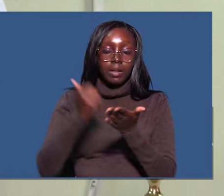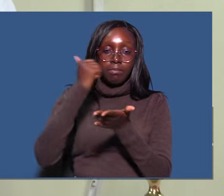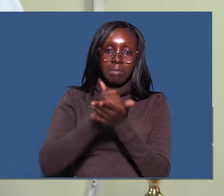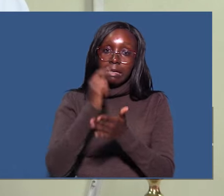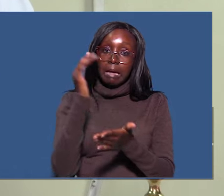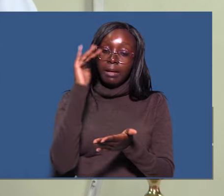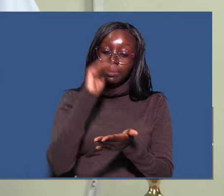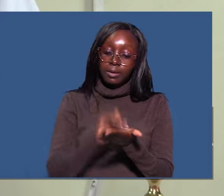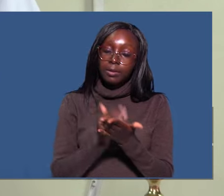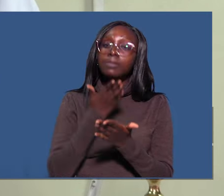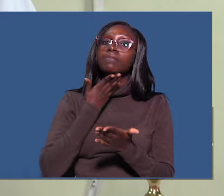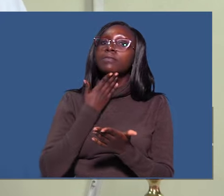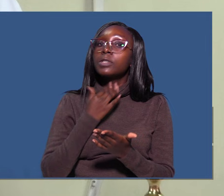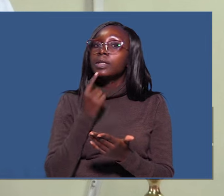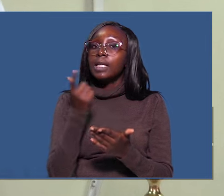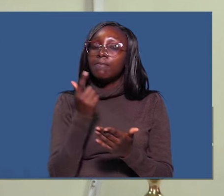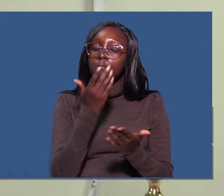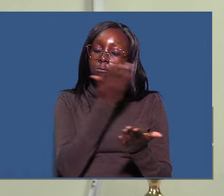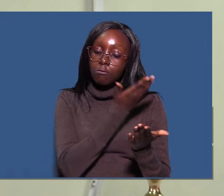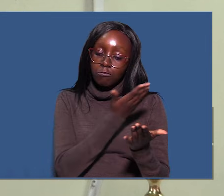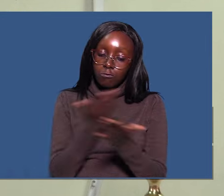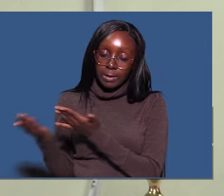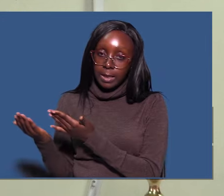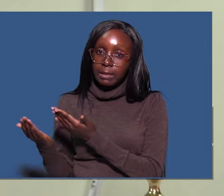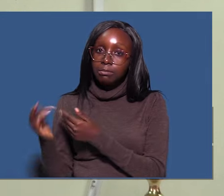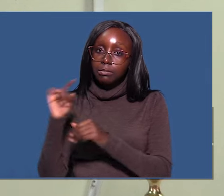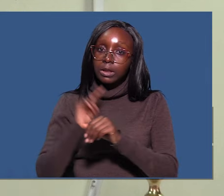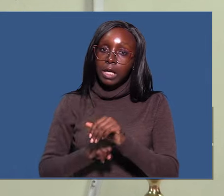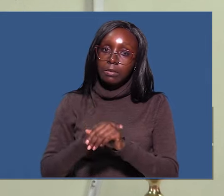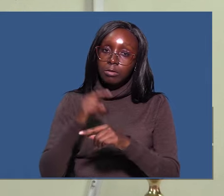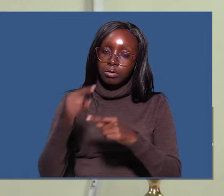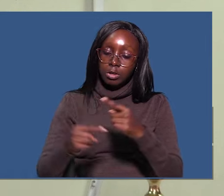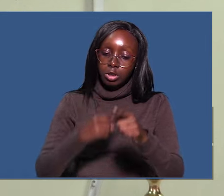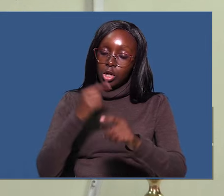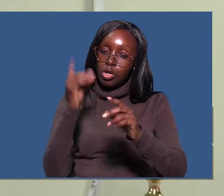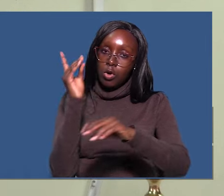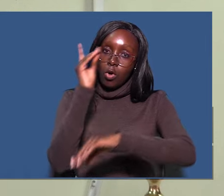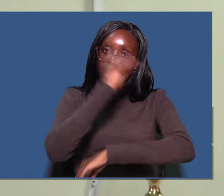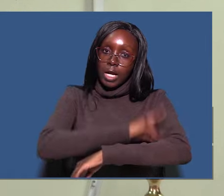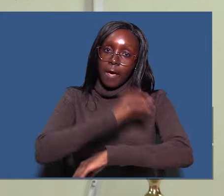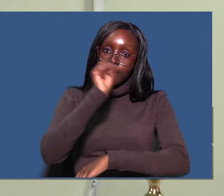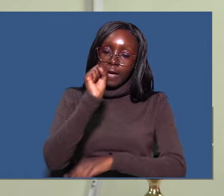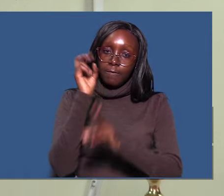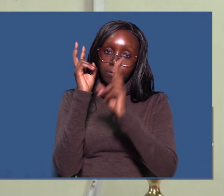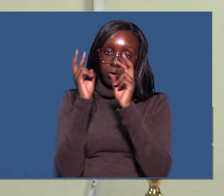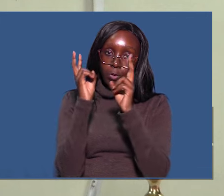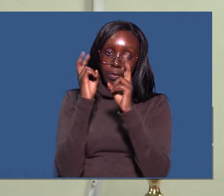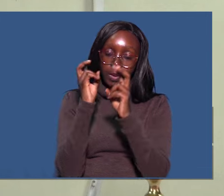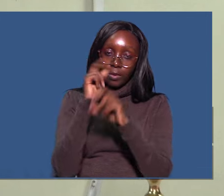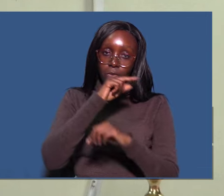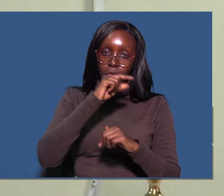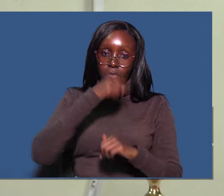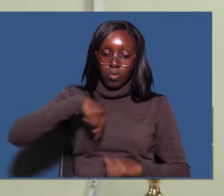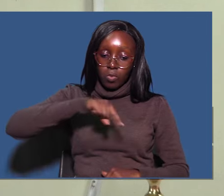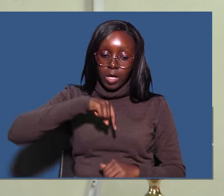again, I want to say karibu sana as we go through this day five subject. We are going to look